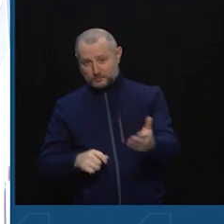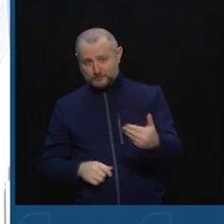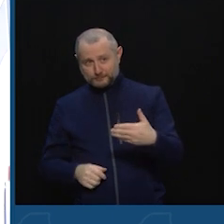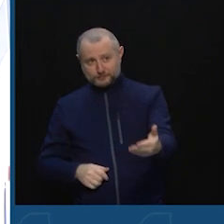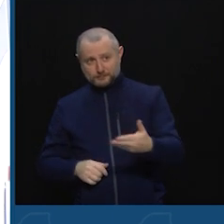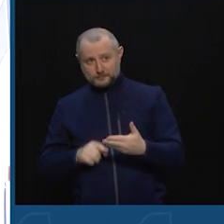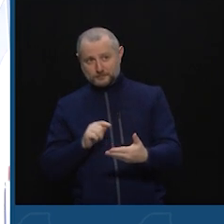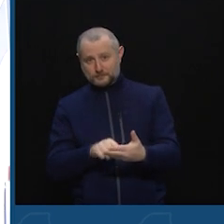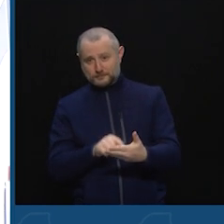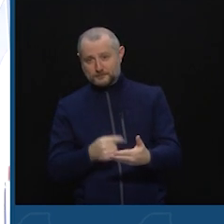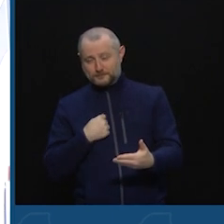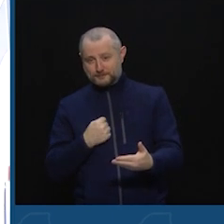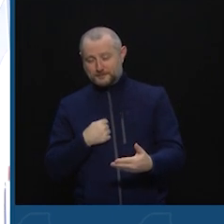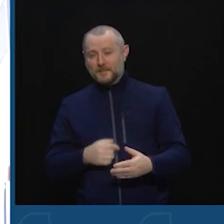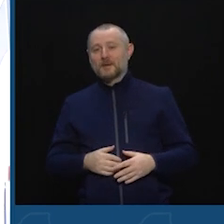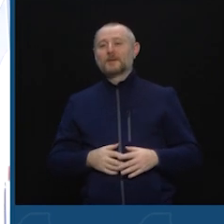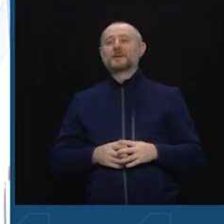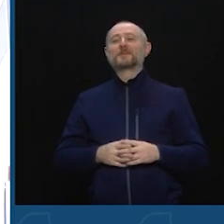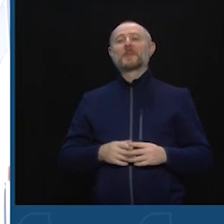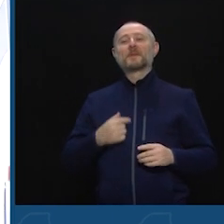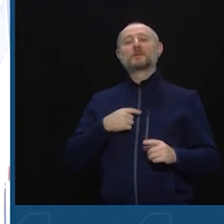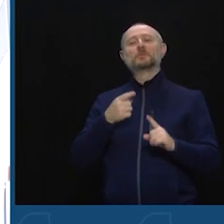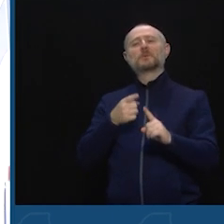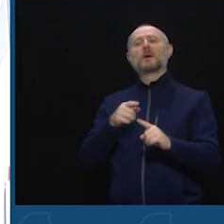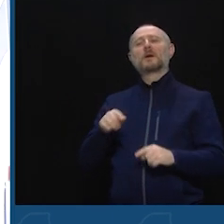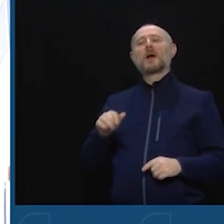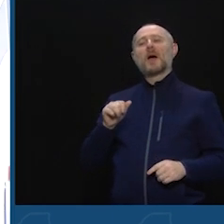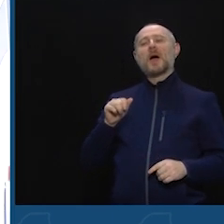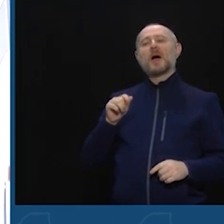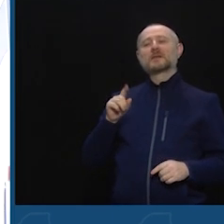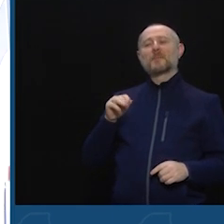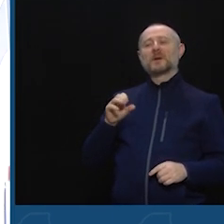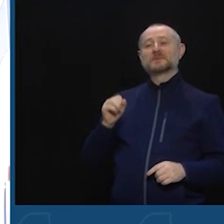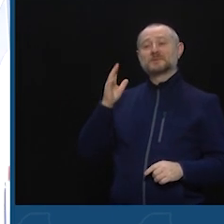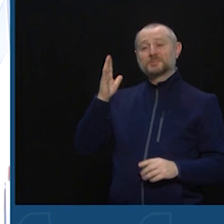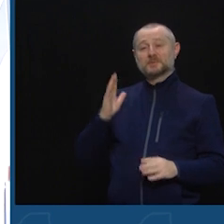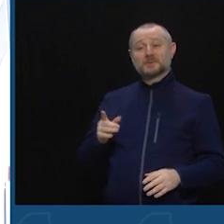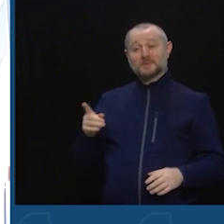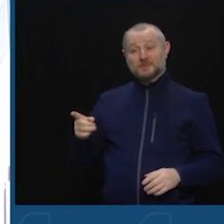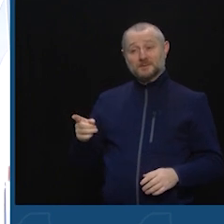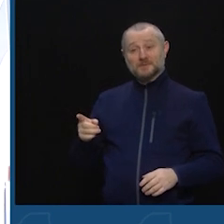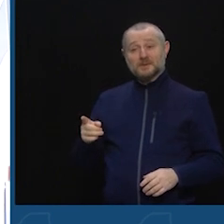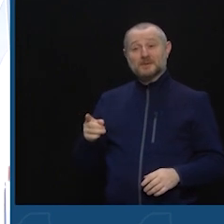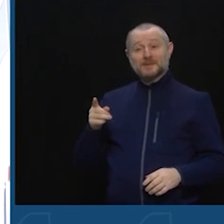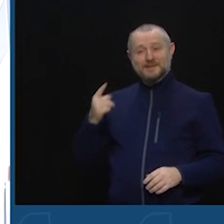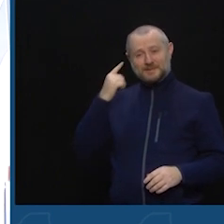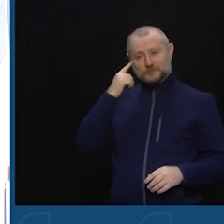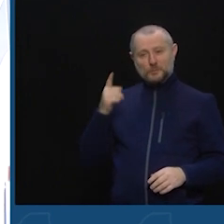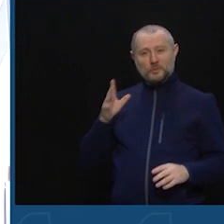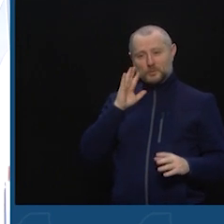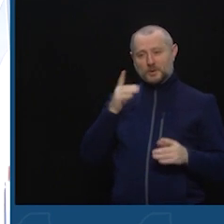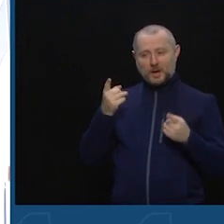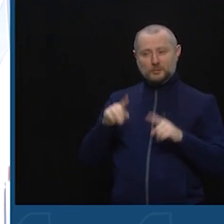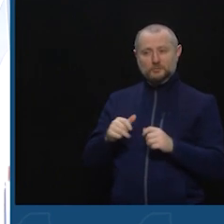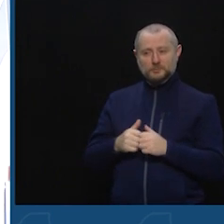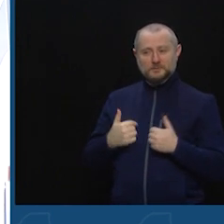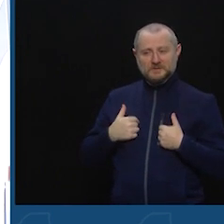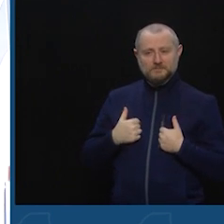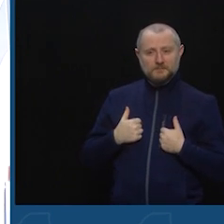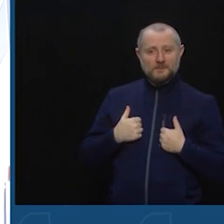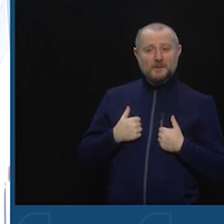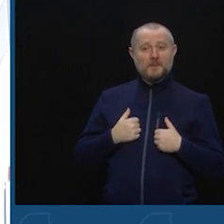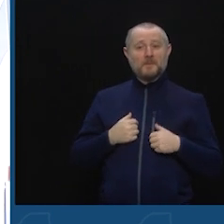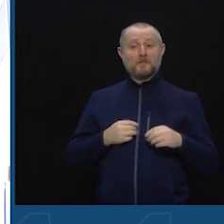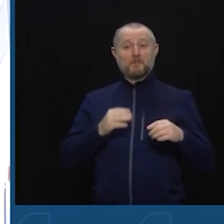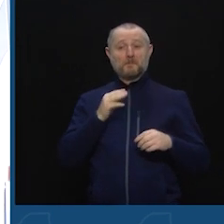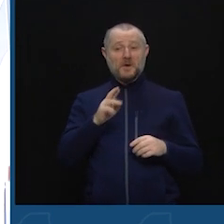To Adams, I don't mean Mayor Adams, but Speaker Adams, and I think she'll agree with me, Mr. Mayor, there is